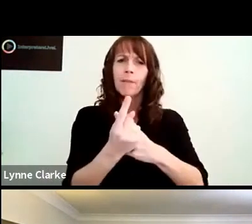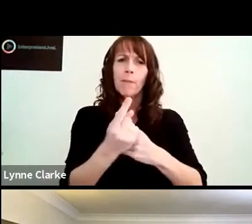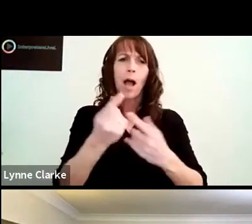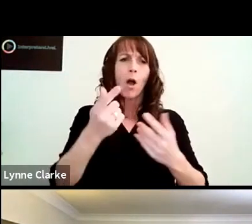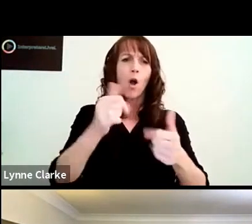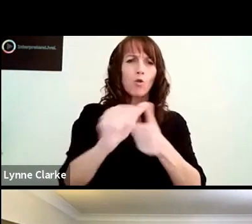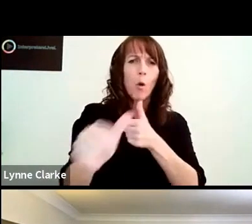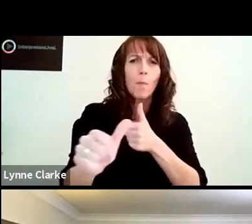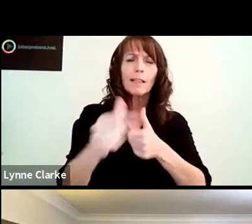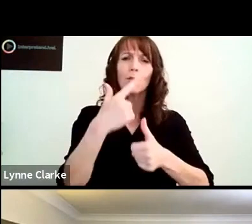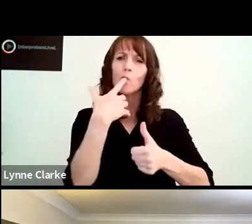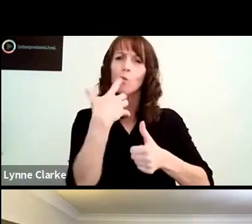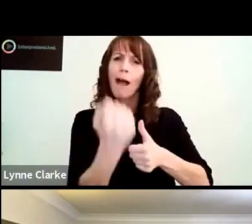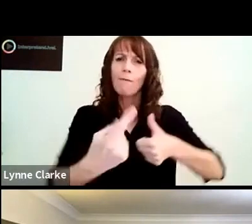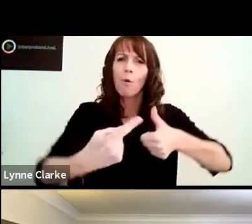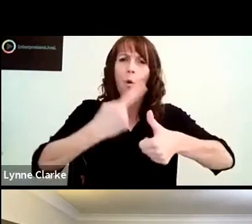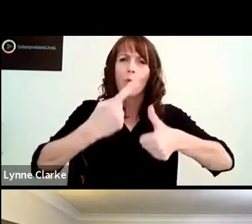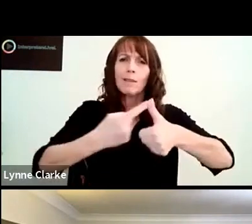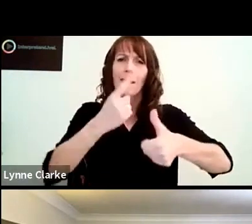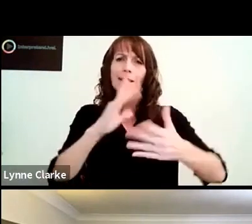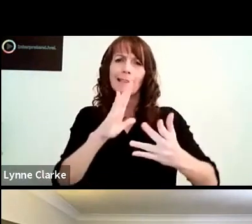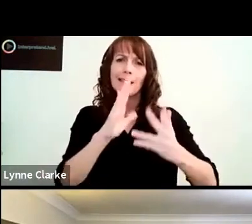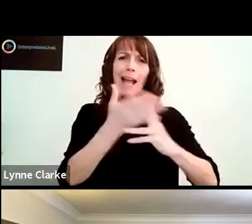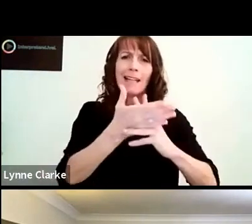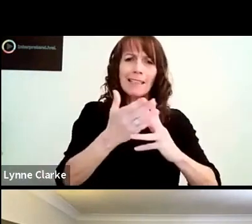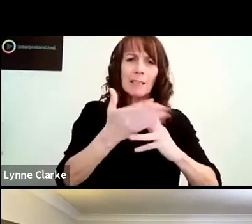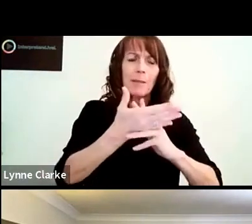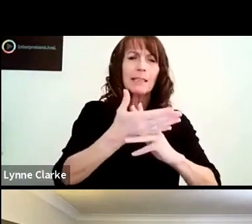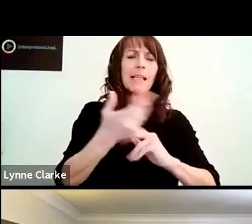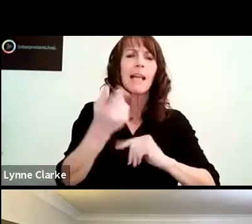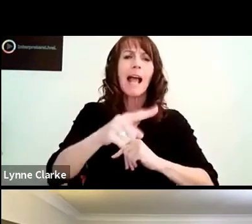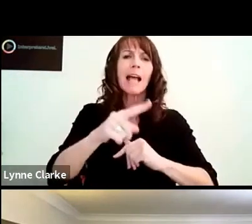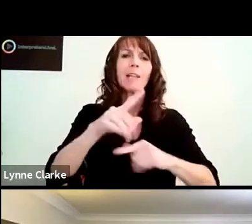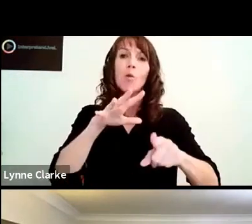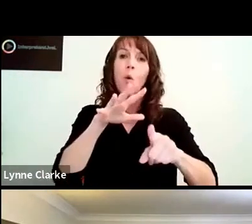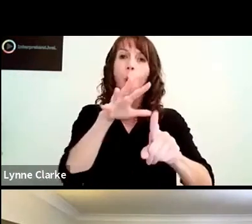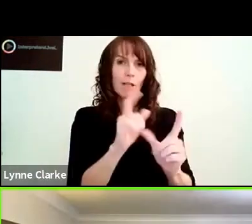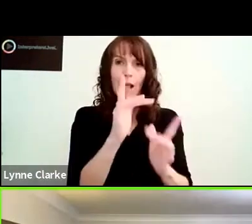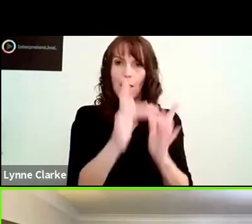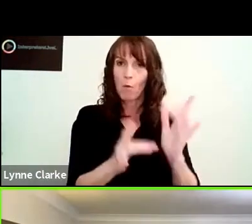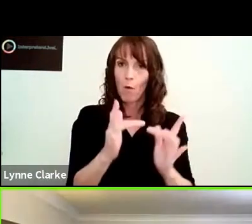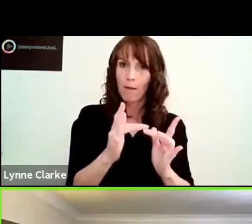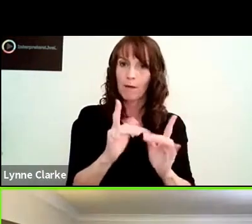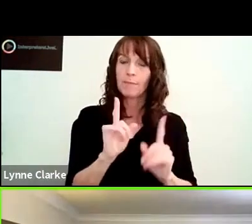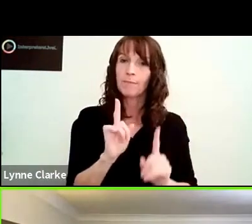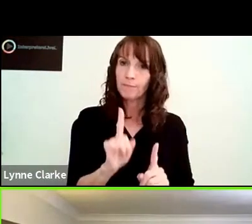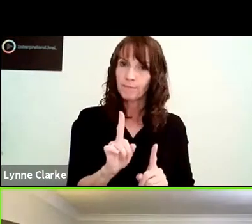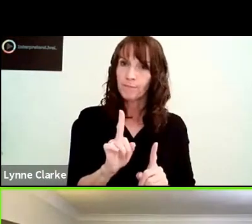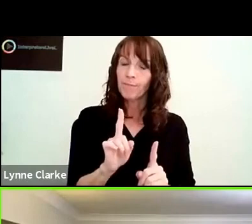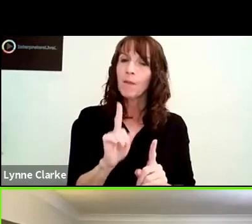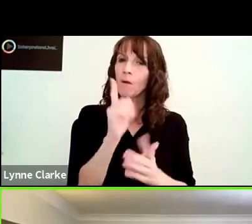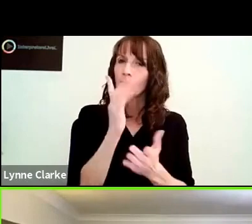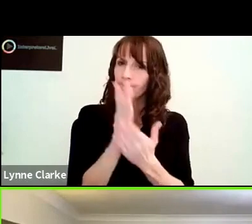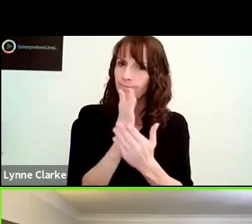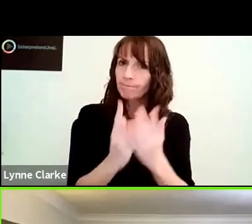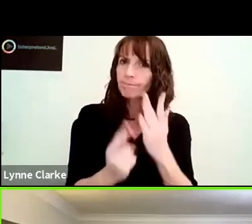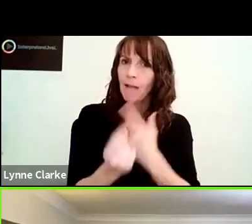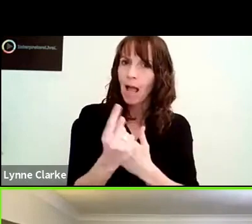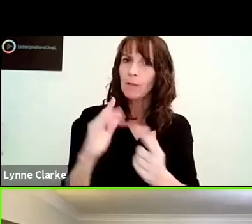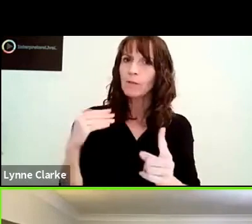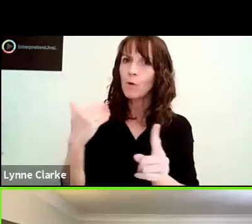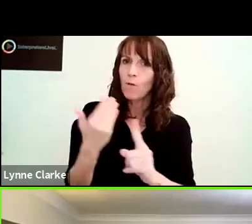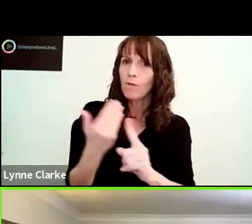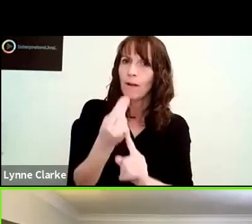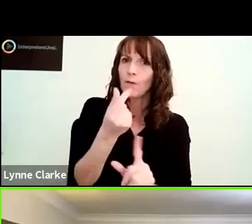promoting automated accessibility and more specifically overlay solutions. What has happened over a number of years is that there